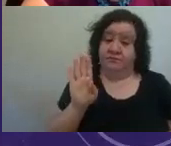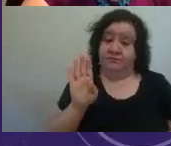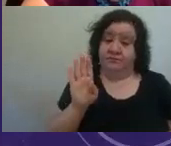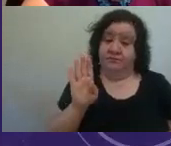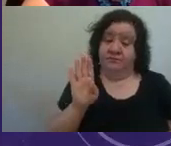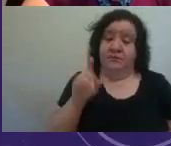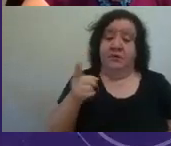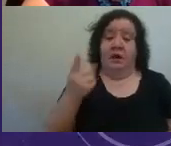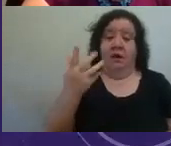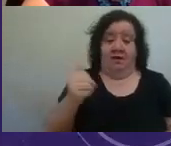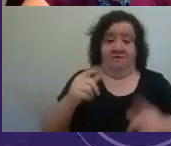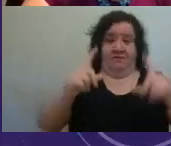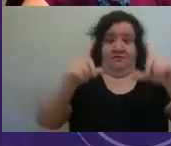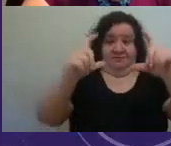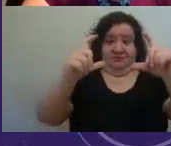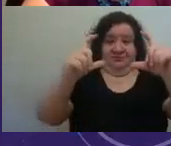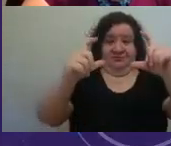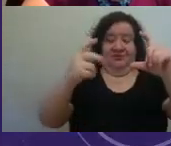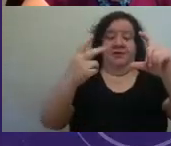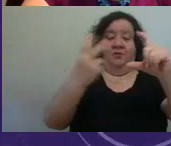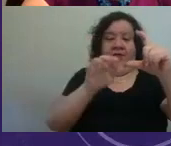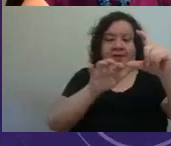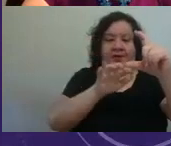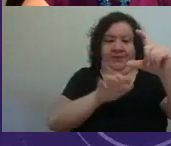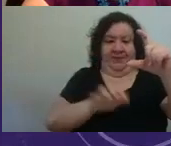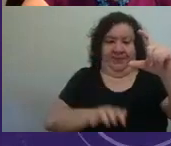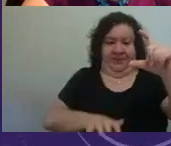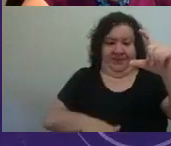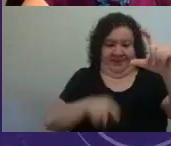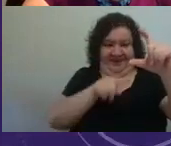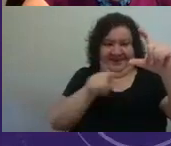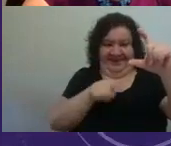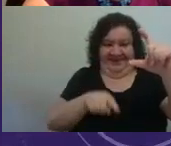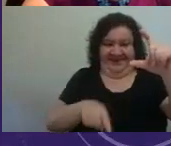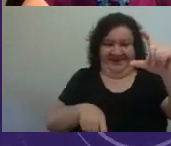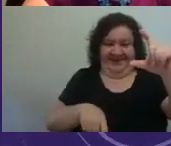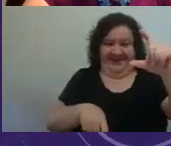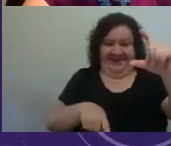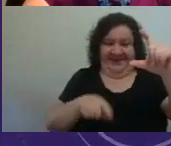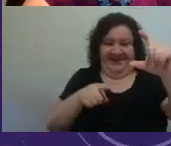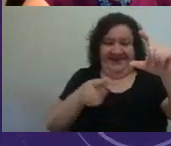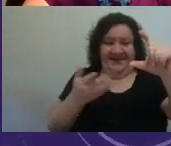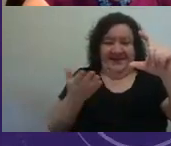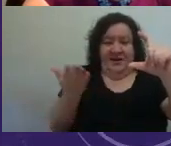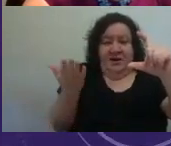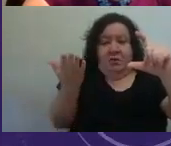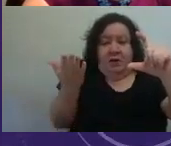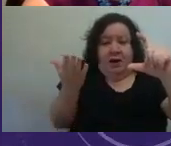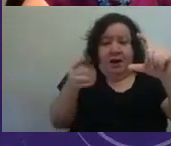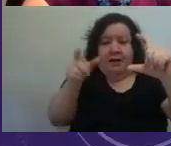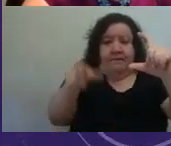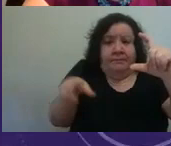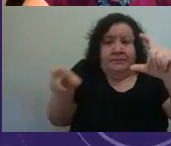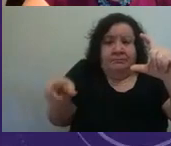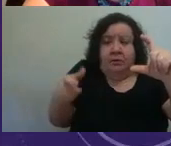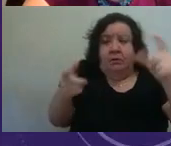impairment can use screen readers. So for myself, I alternate between screen readers, but